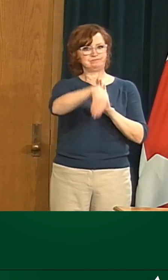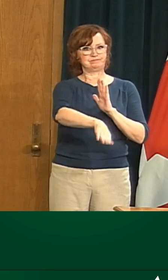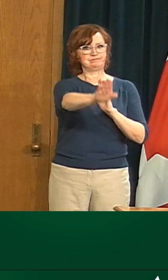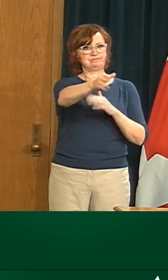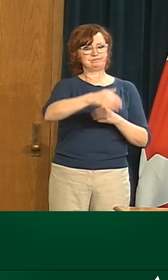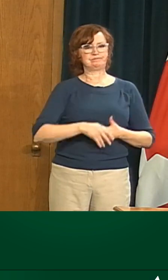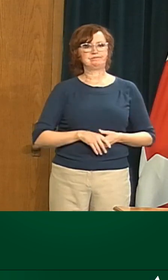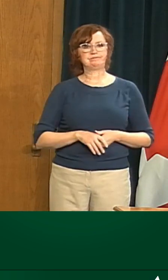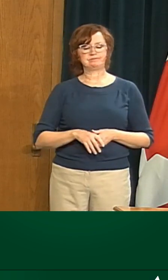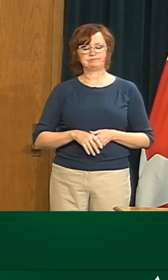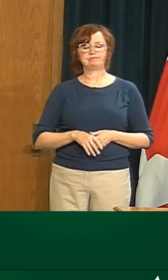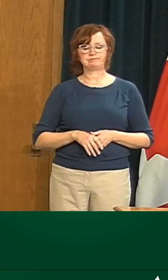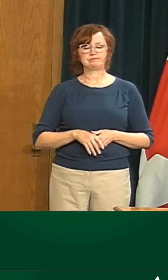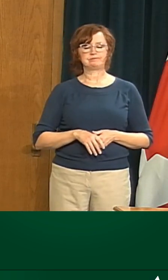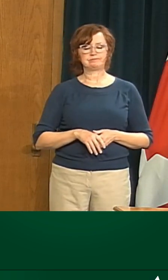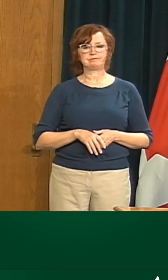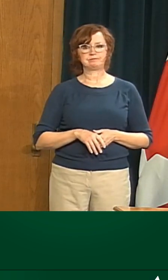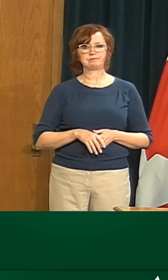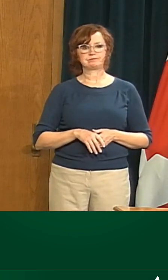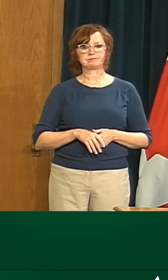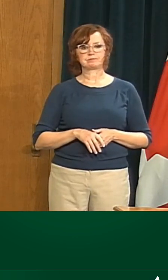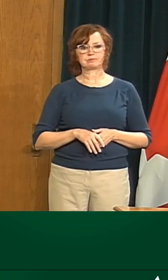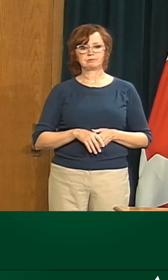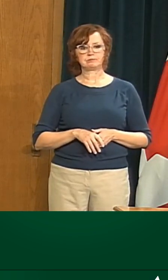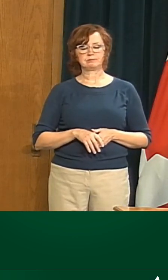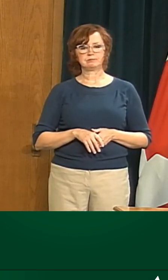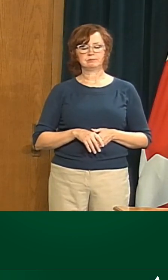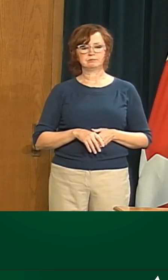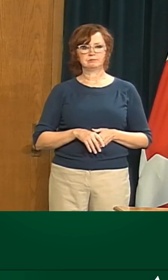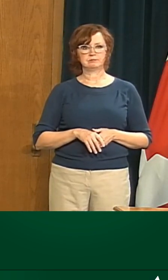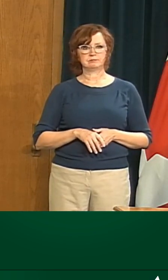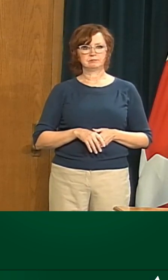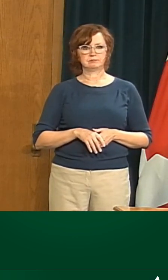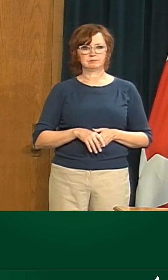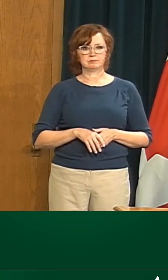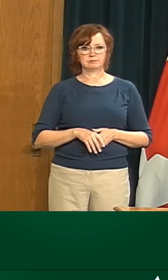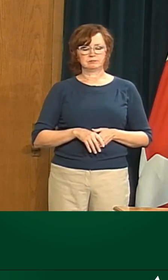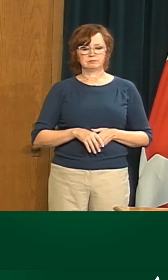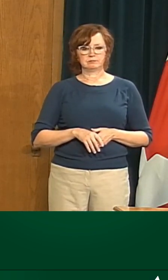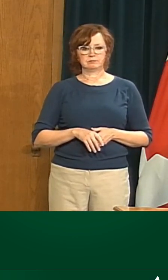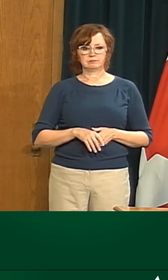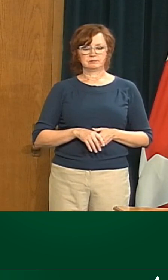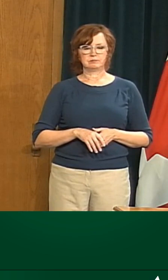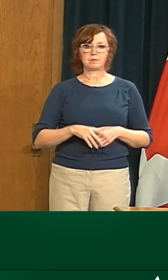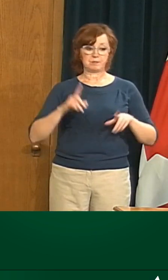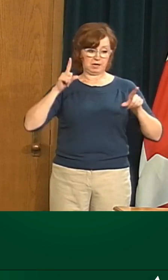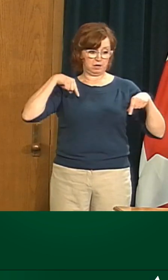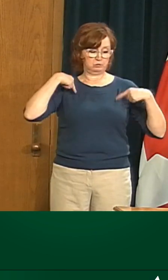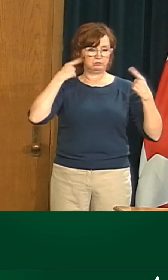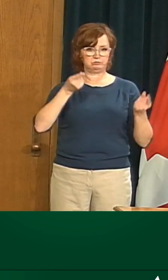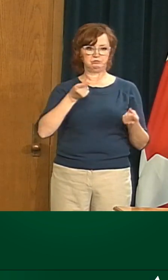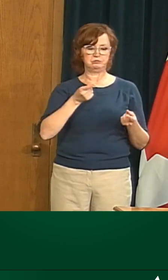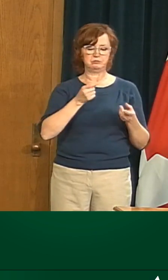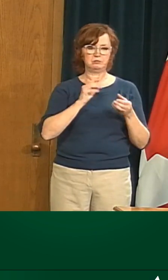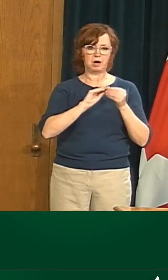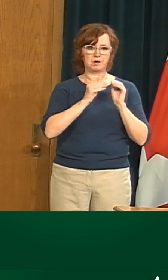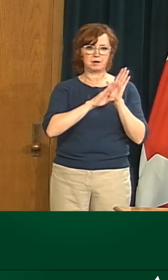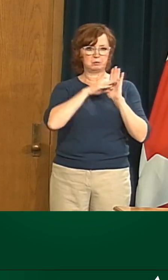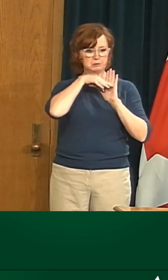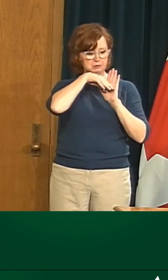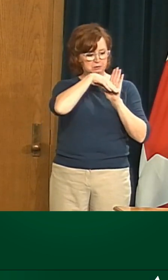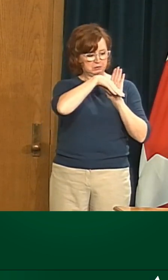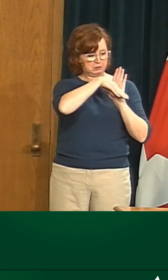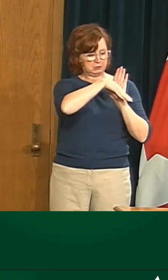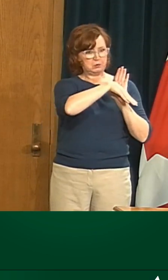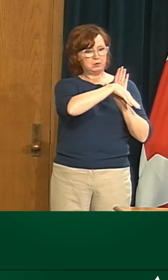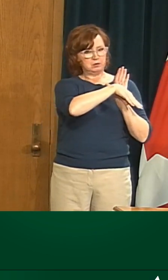best case scenarios have been revised downwards for Saskatchewan. So that's very promising for us as residents of Saskatchewan. That's very